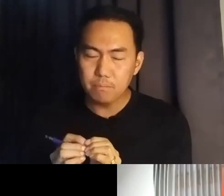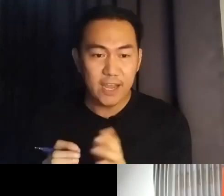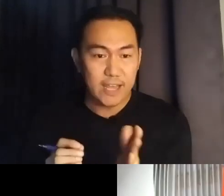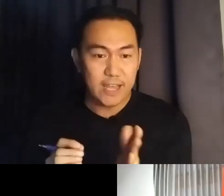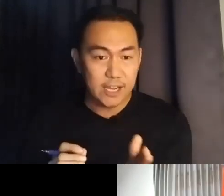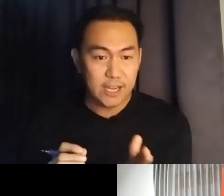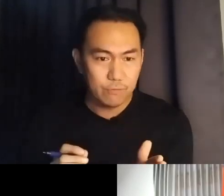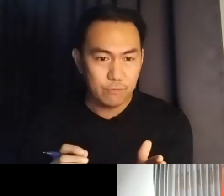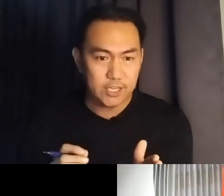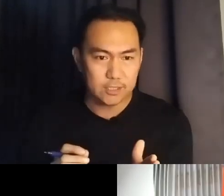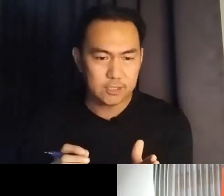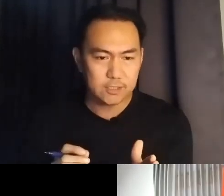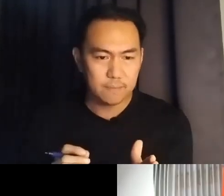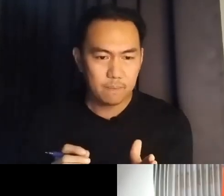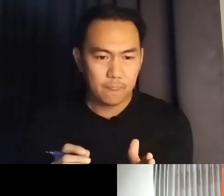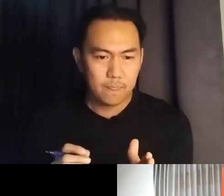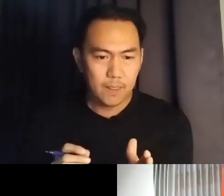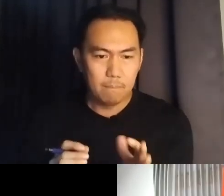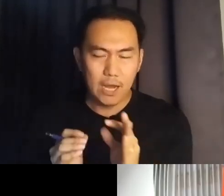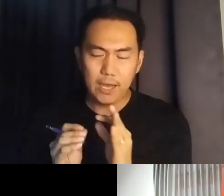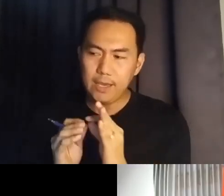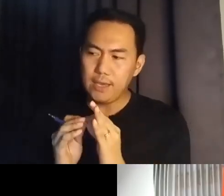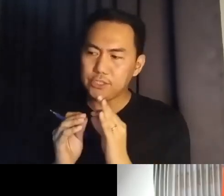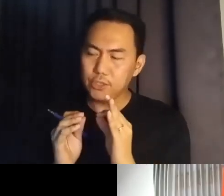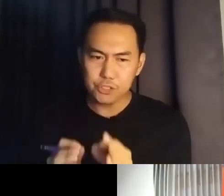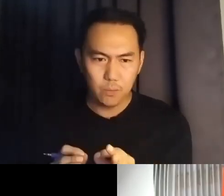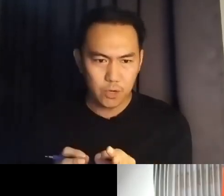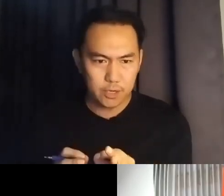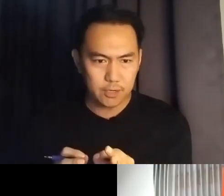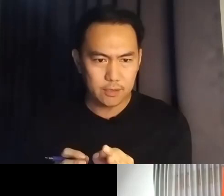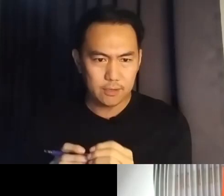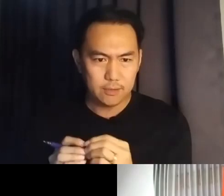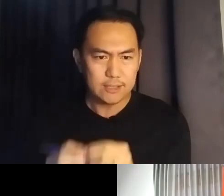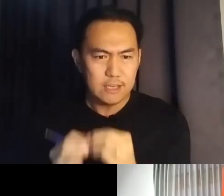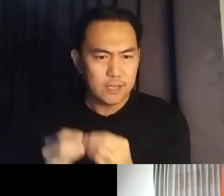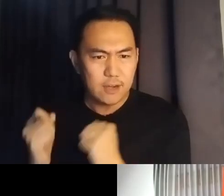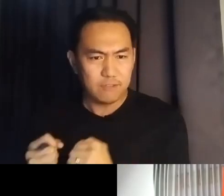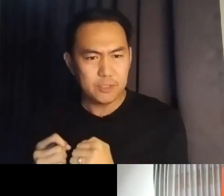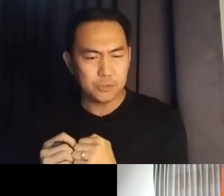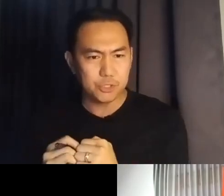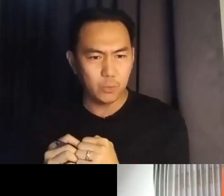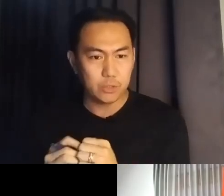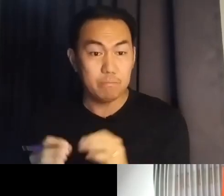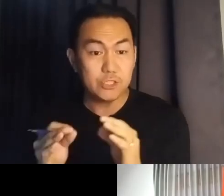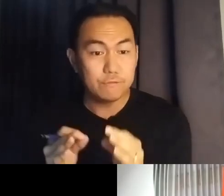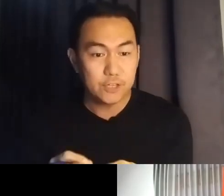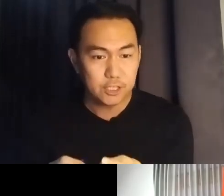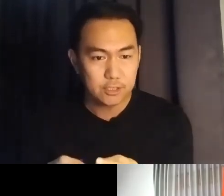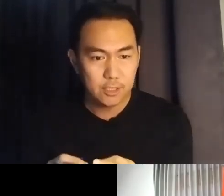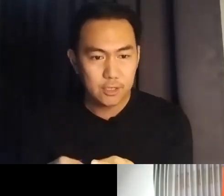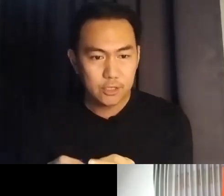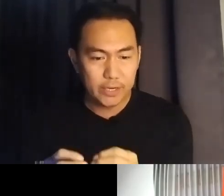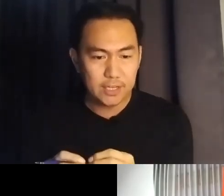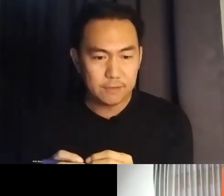determination by an NGO, for instance, by a social worker, not even a government social worker, be